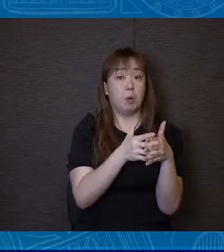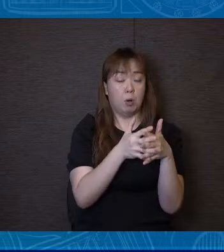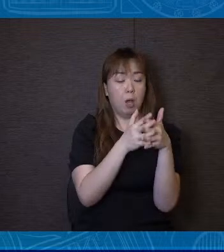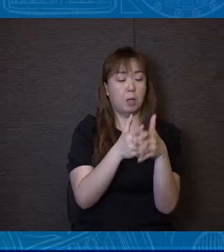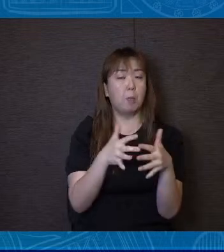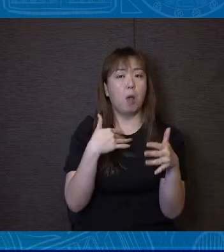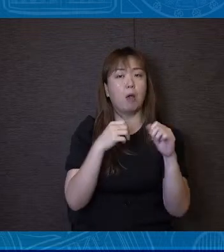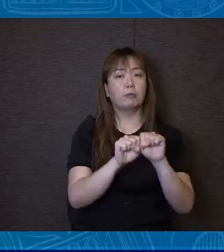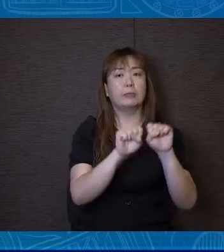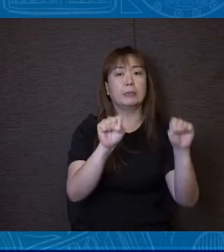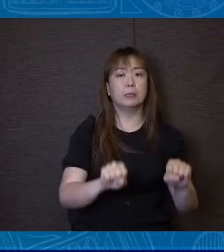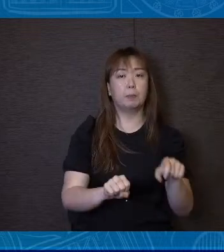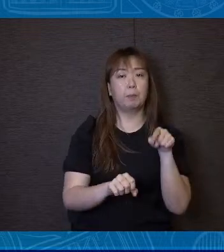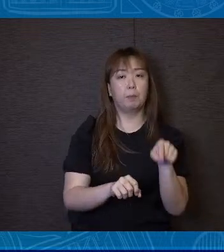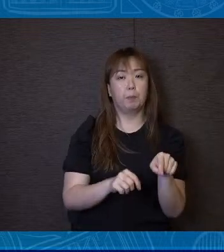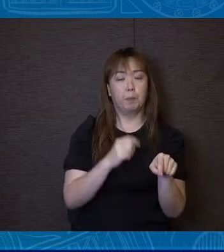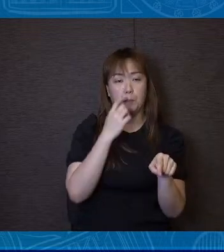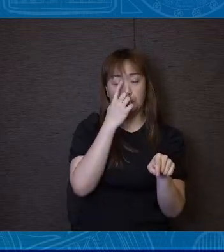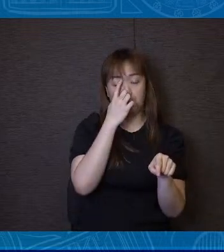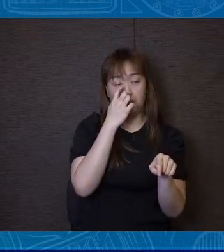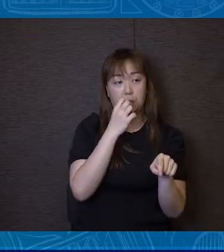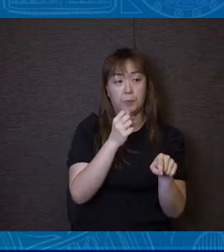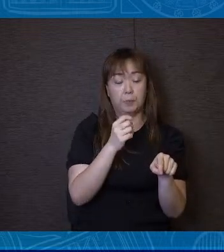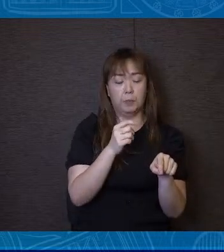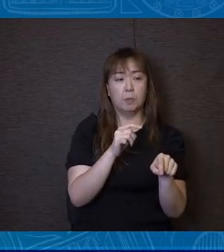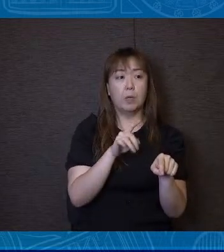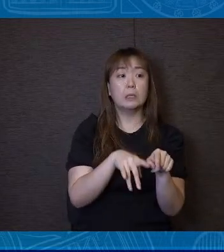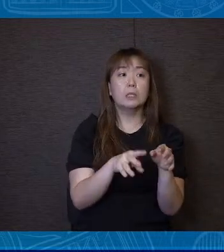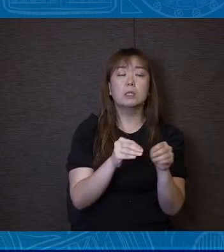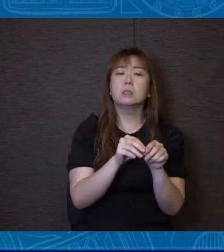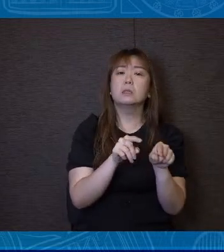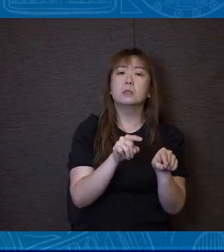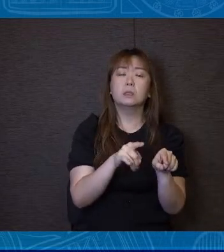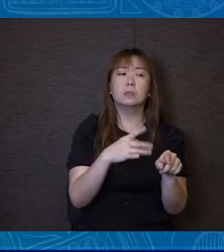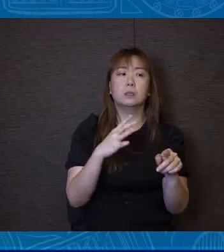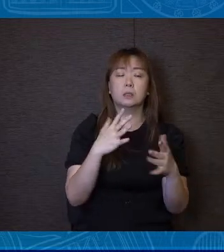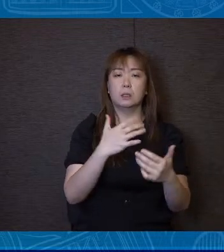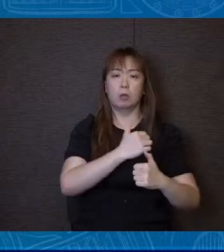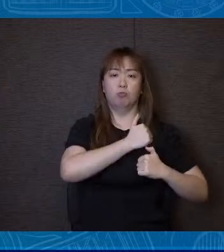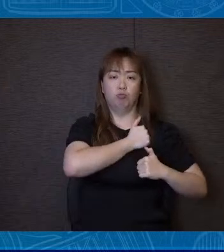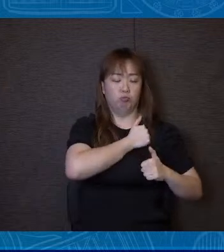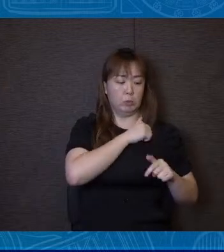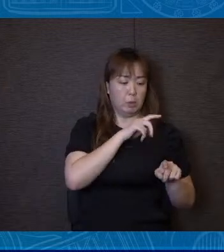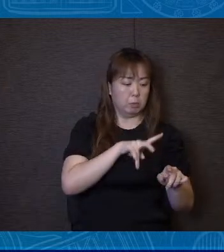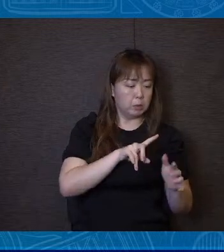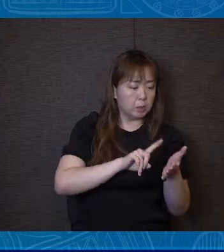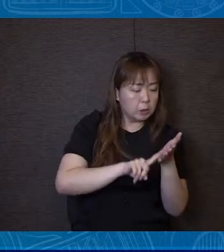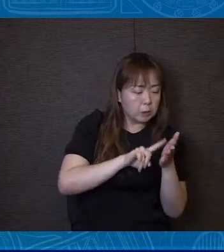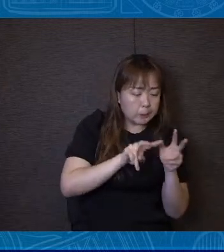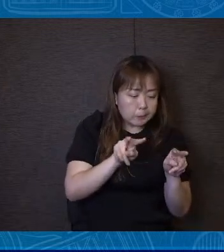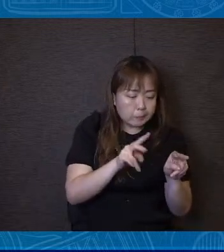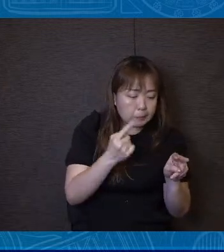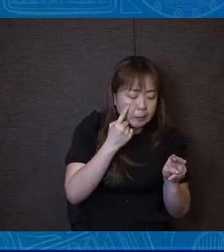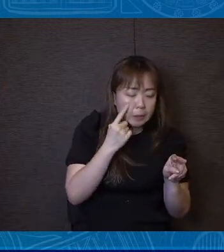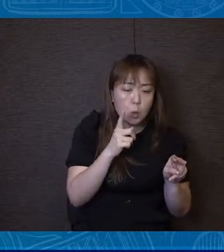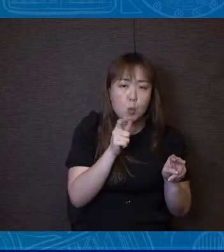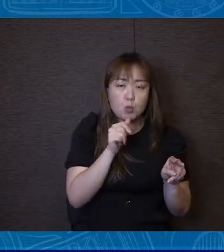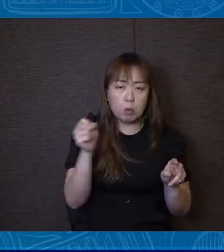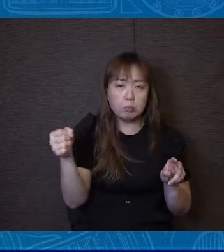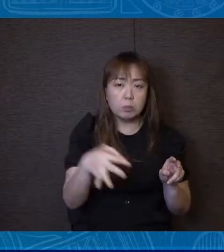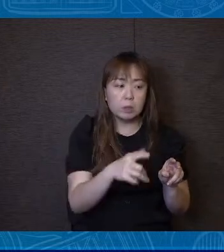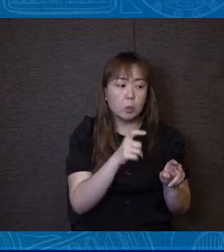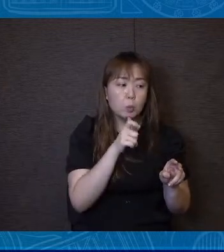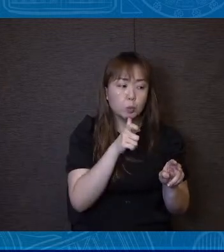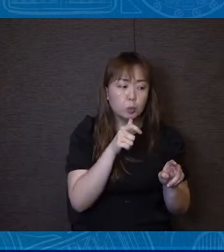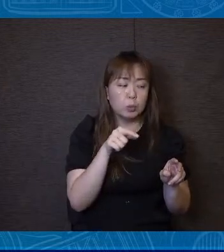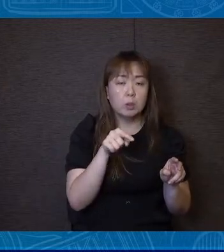system, which is a very stringent sort of military-grade security that looks at who is trying to transmit the message and do they have authority